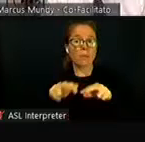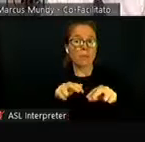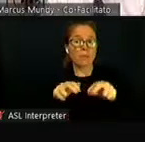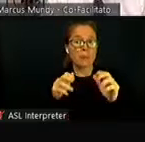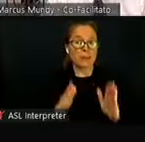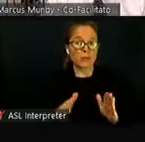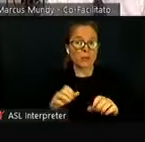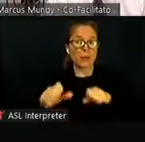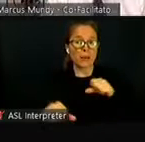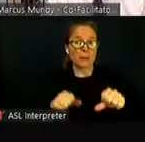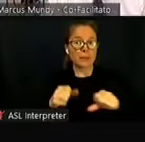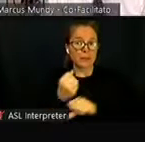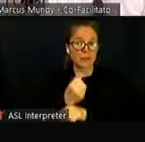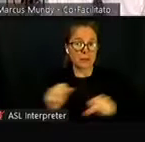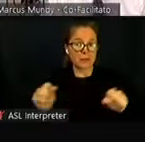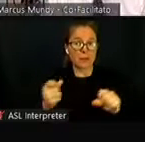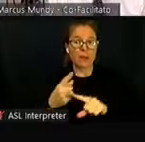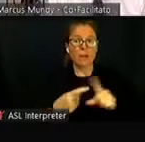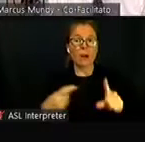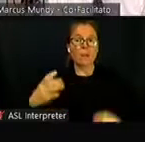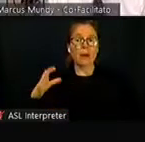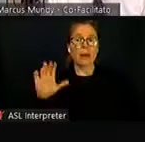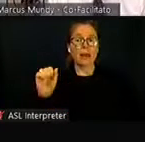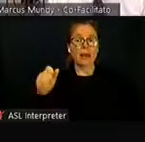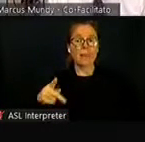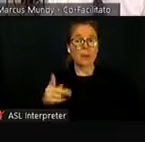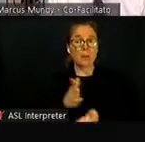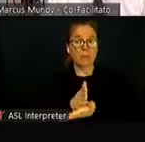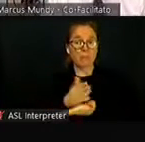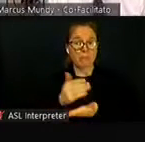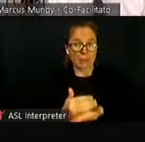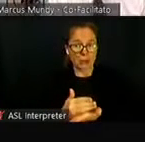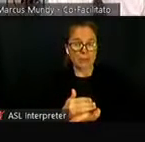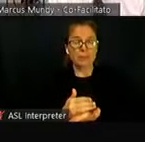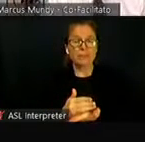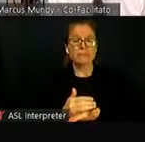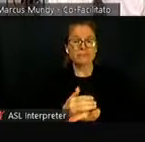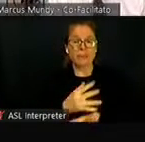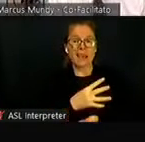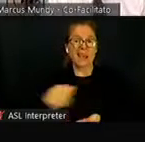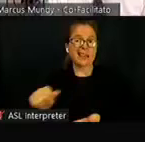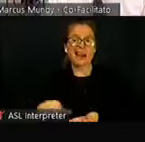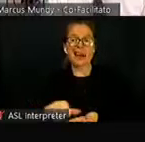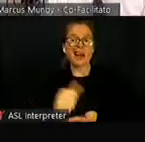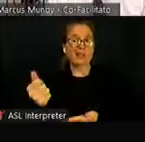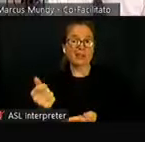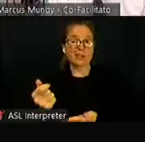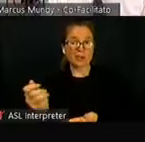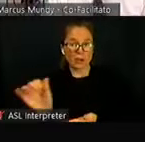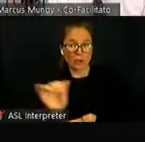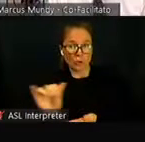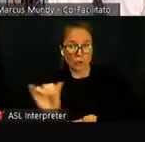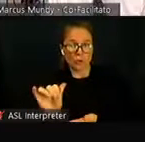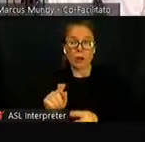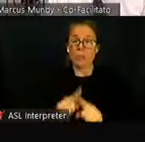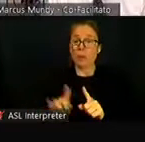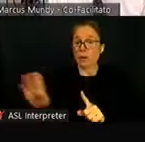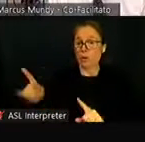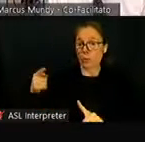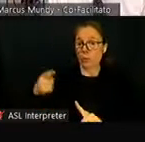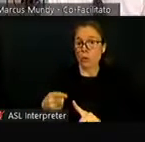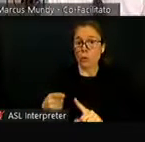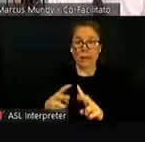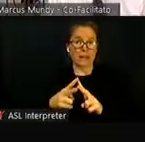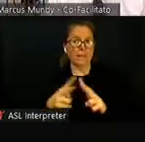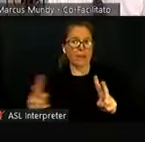safety from the capital budget as well as other aspects of the budget. But your point is very